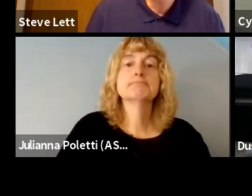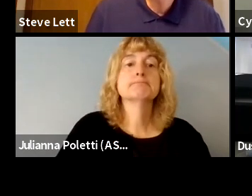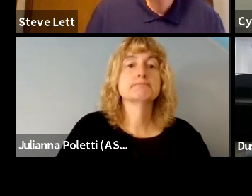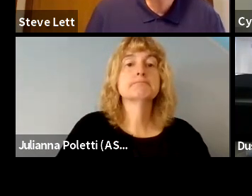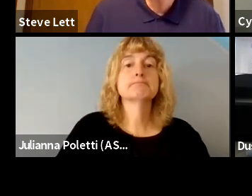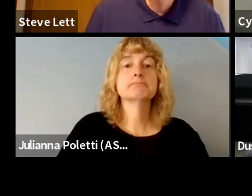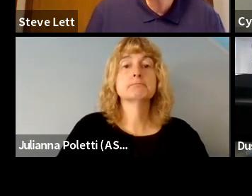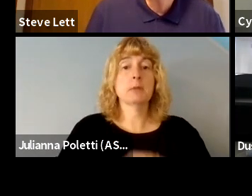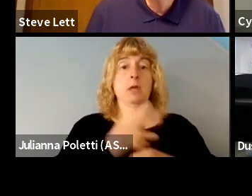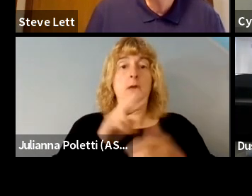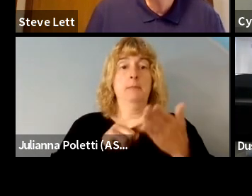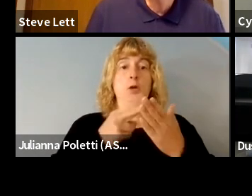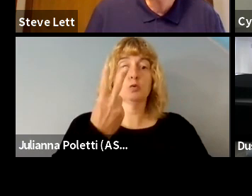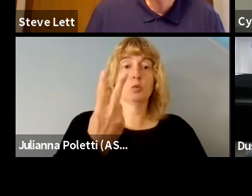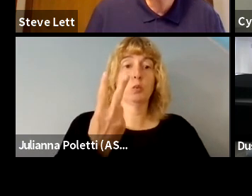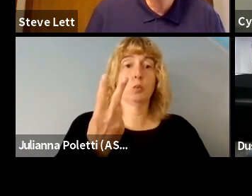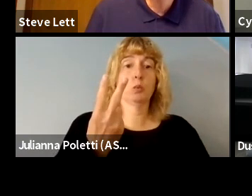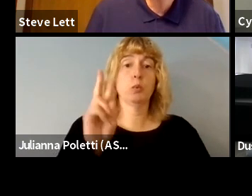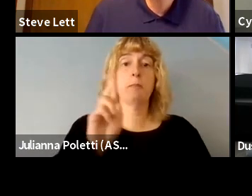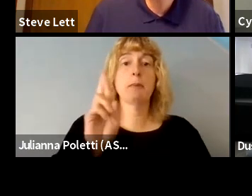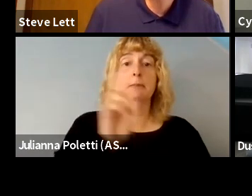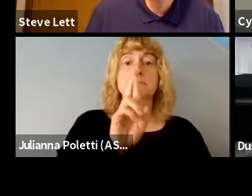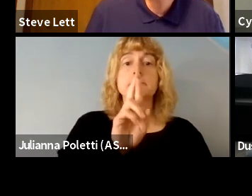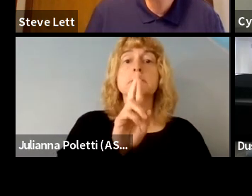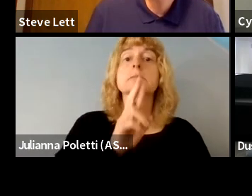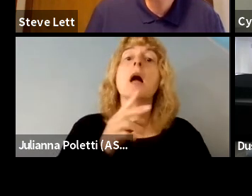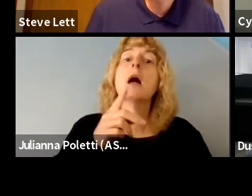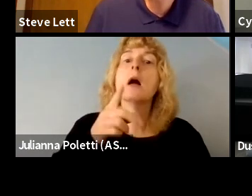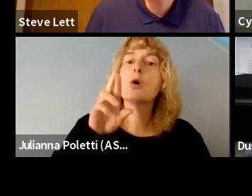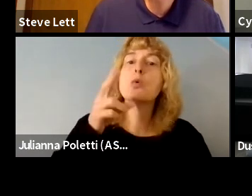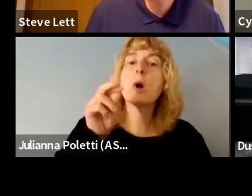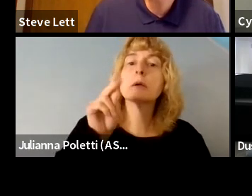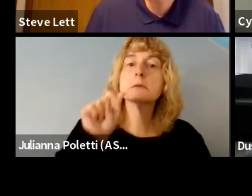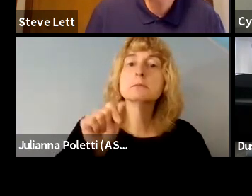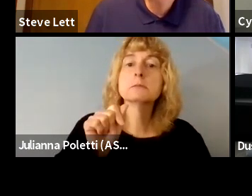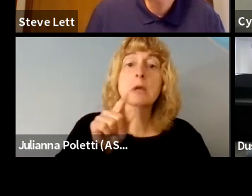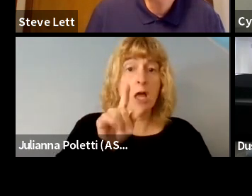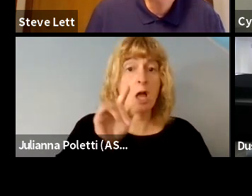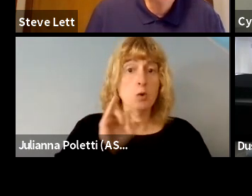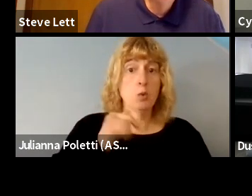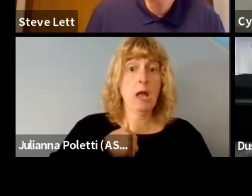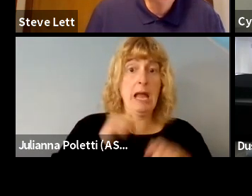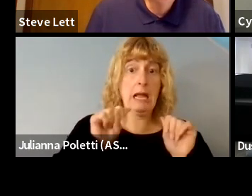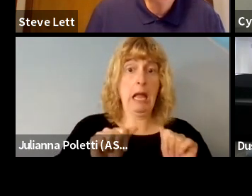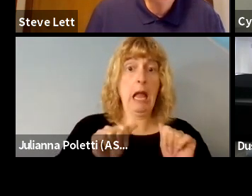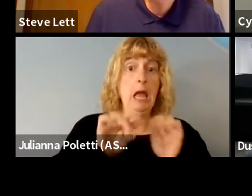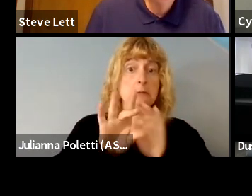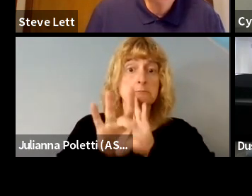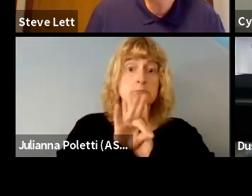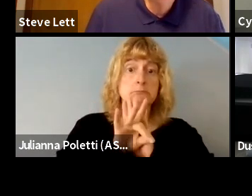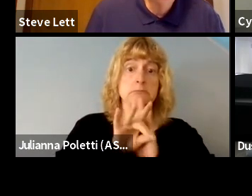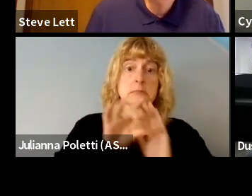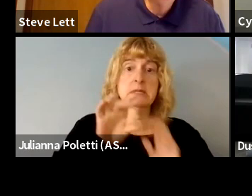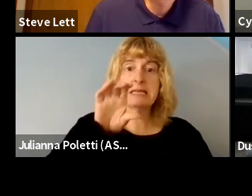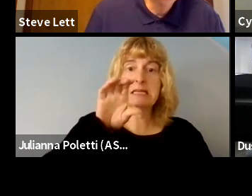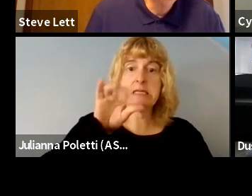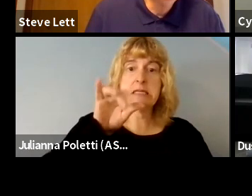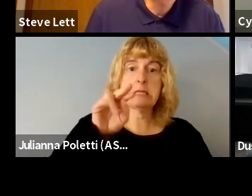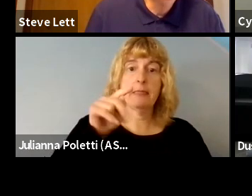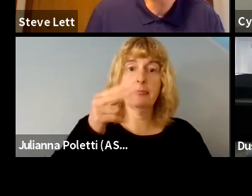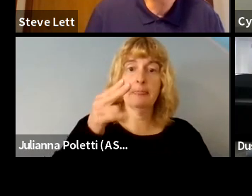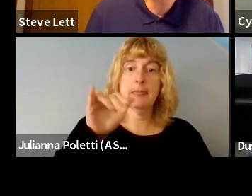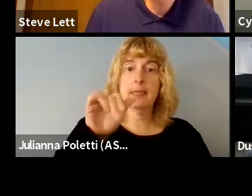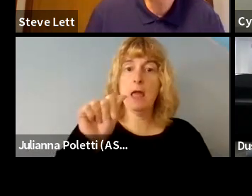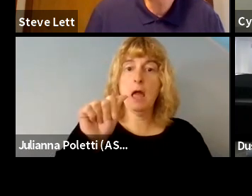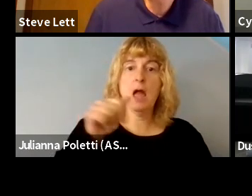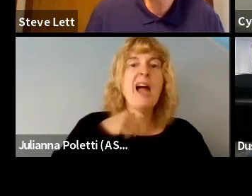So that's two Republicans. Rhonda. Can I also nominate Cynthia? I don't want anybody to back